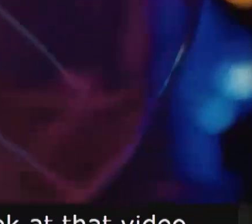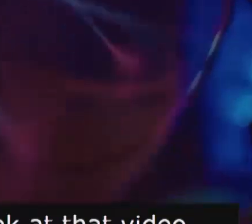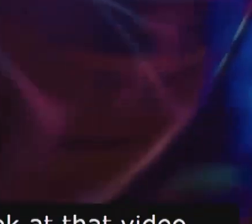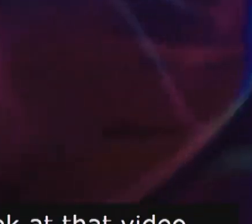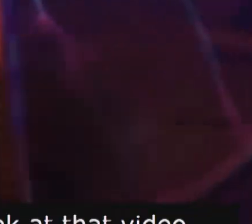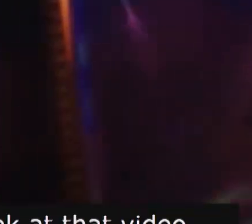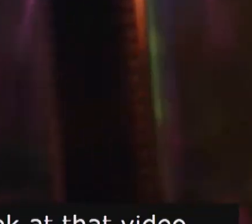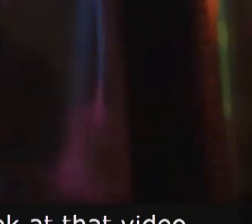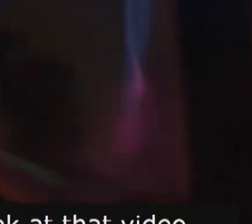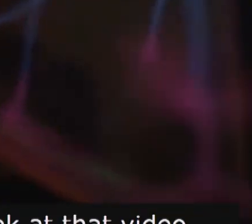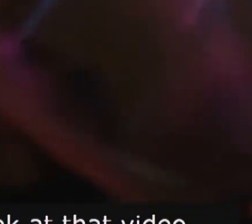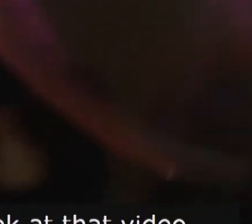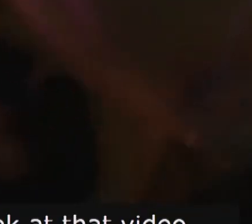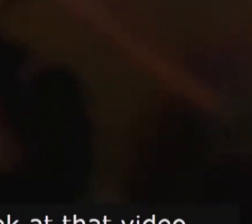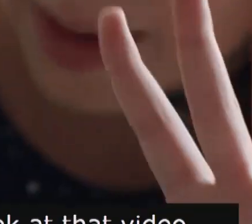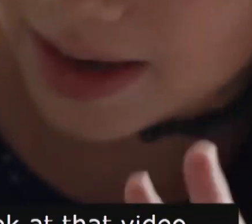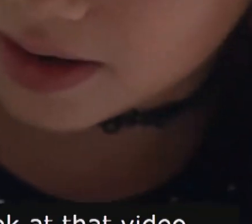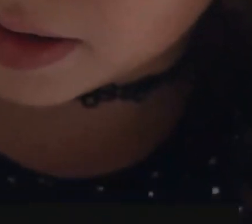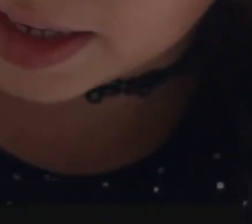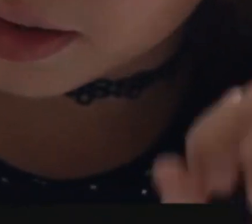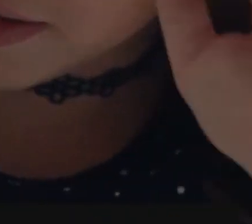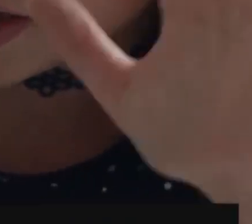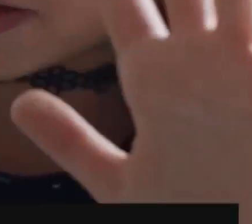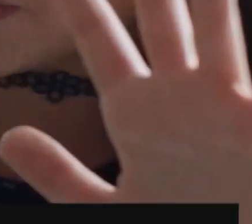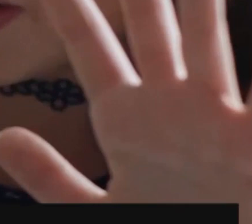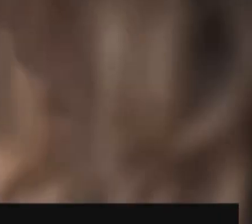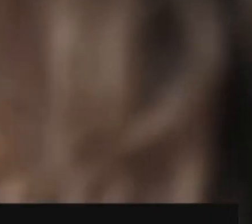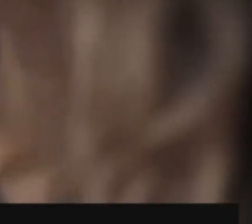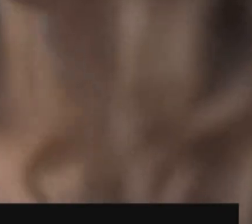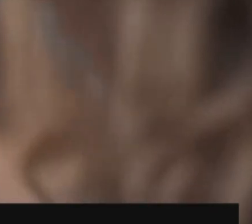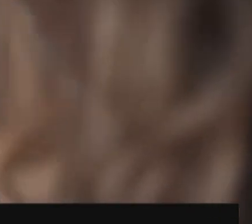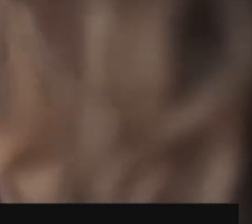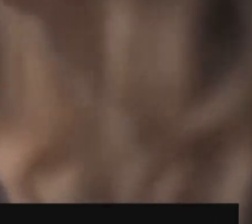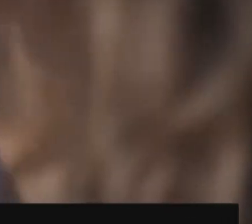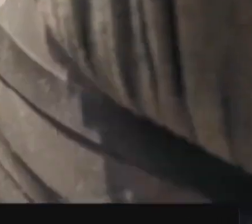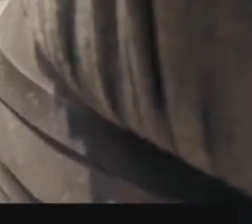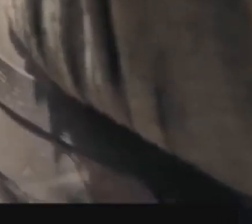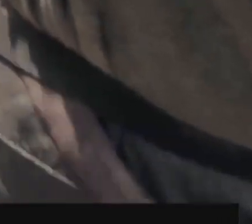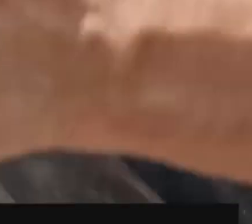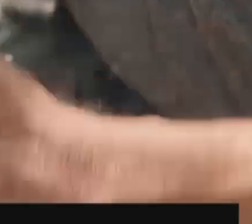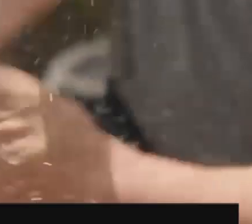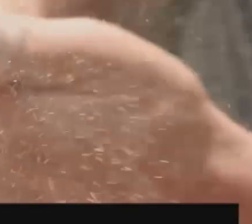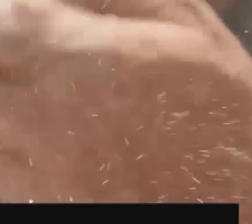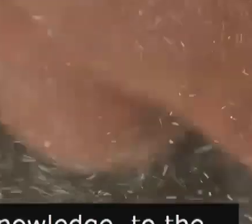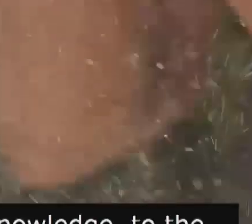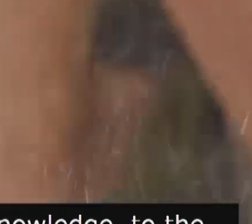The future is opening gates to the world of knowledge, to the world of each other.